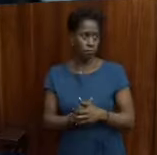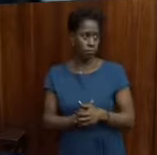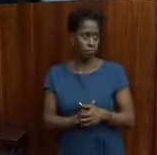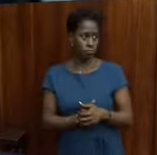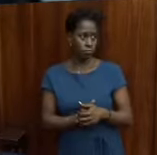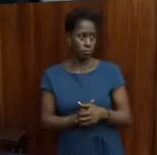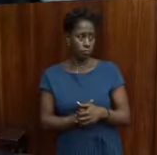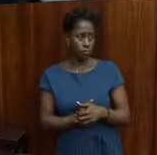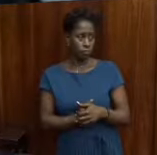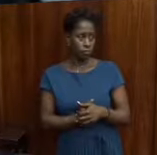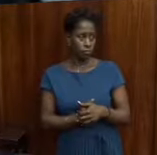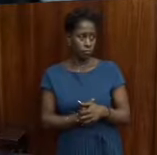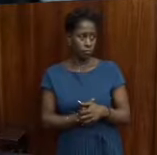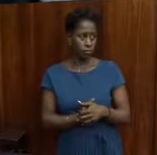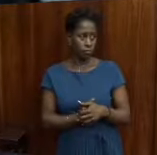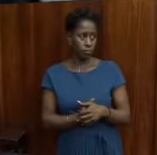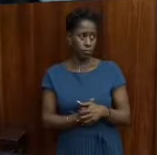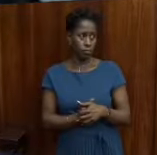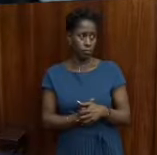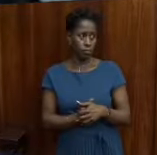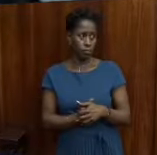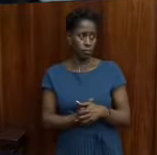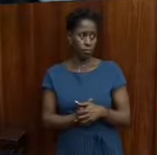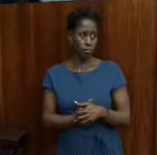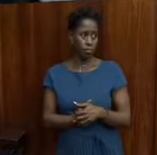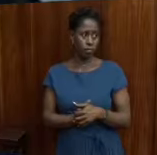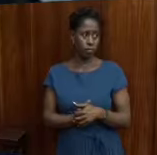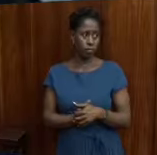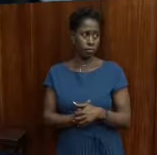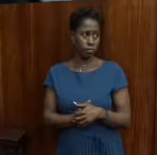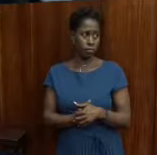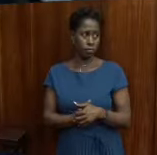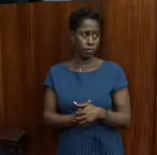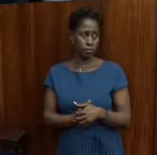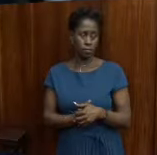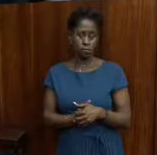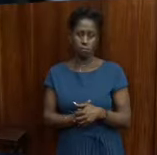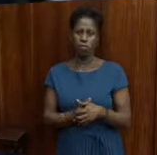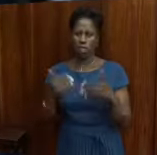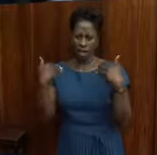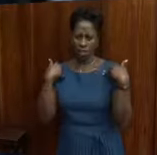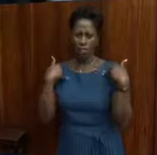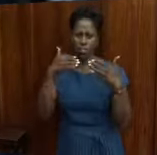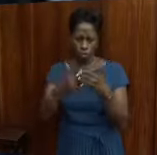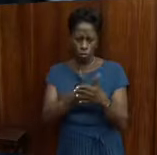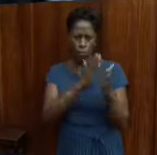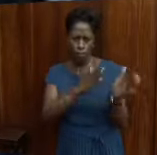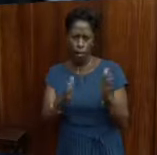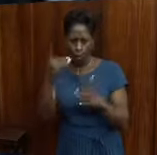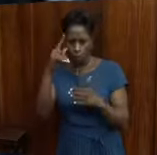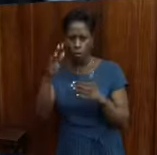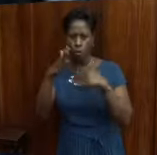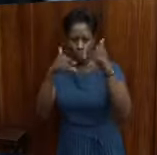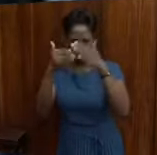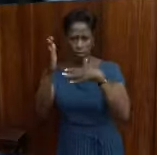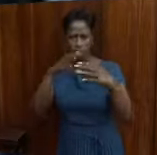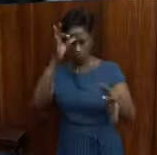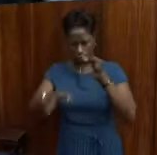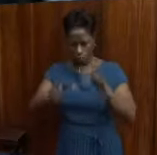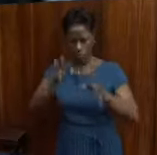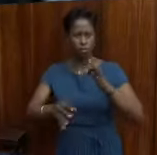the project will be built through a build, operate, lease, and transfer bolt arrangement after the completion of consultation